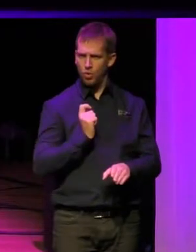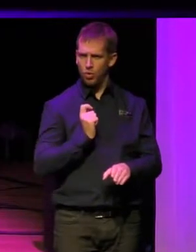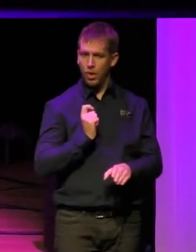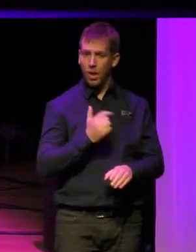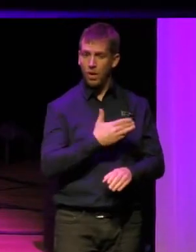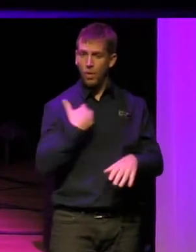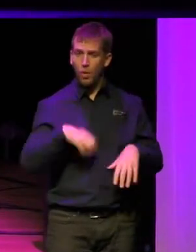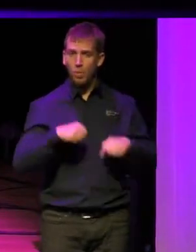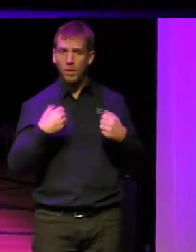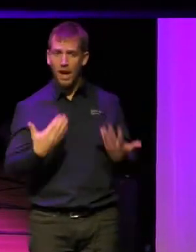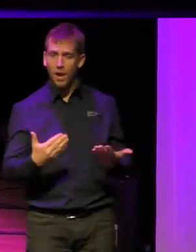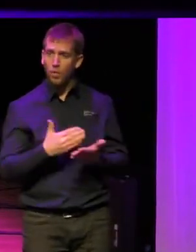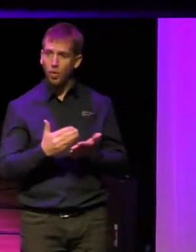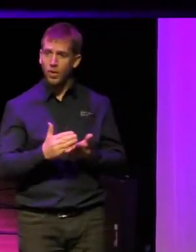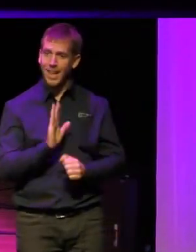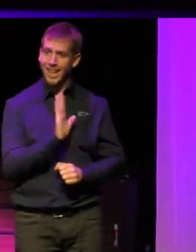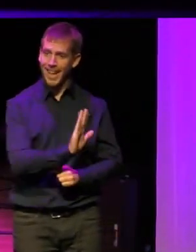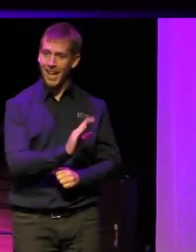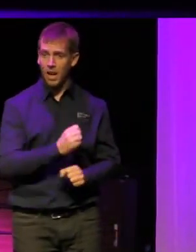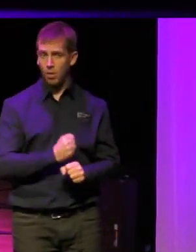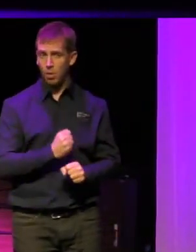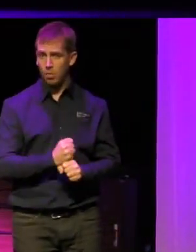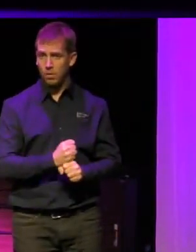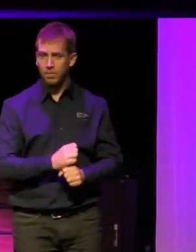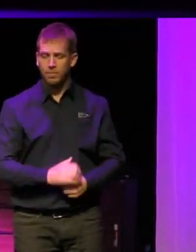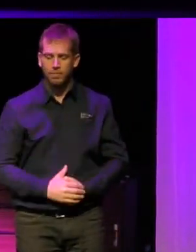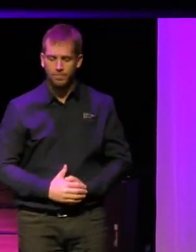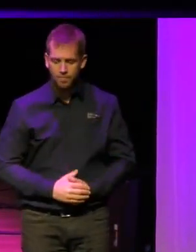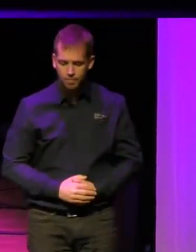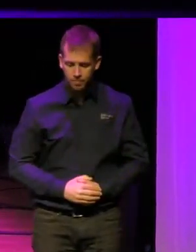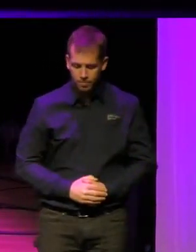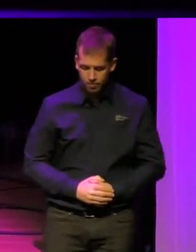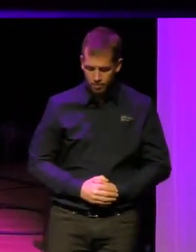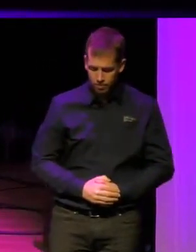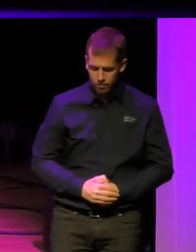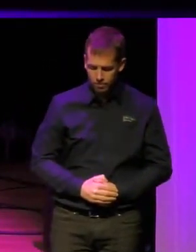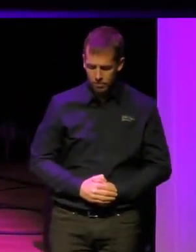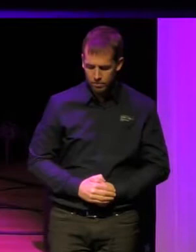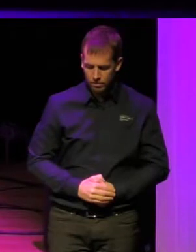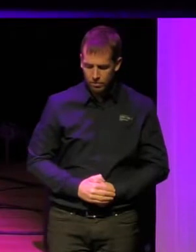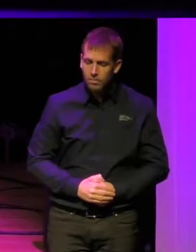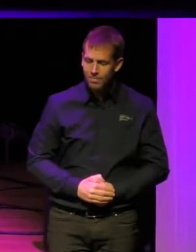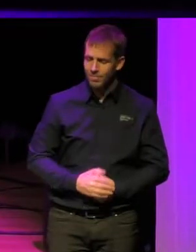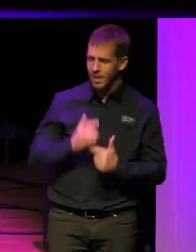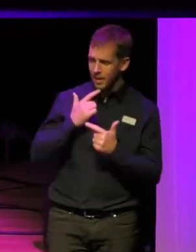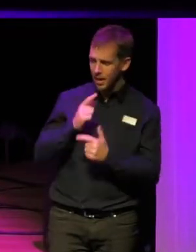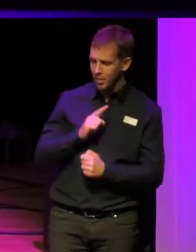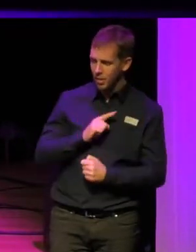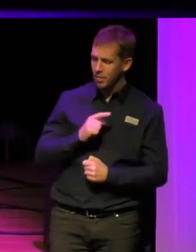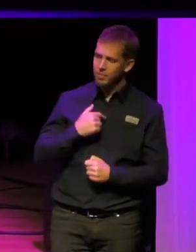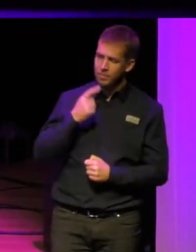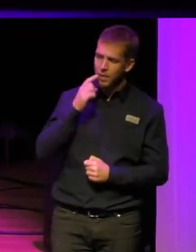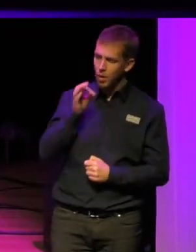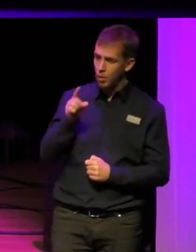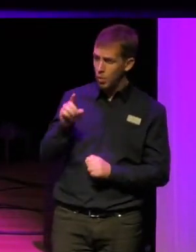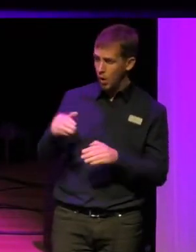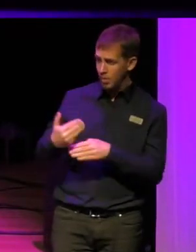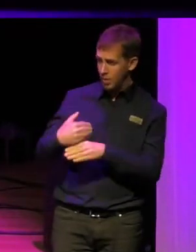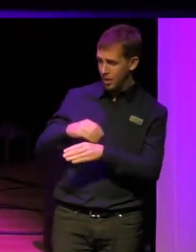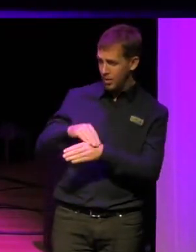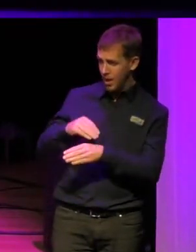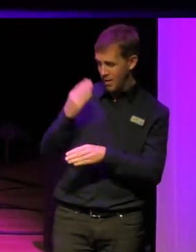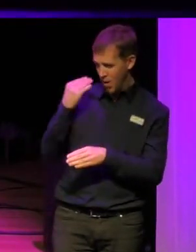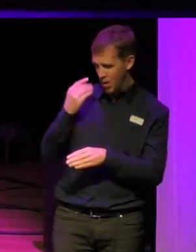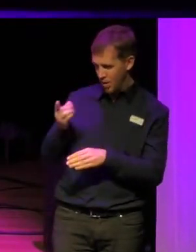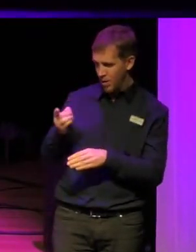things forward. Thank you. I would also like to ask you, what can we? You have been in Sweden